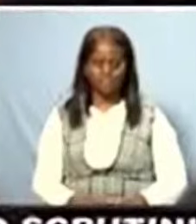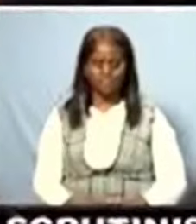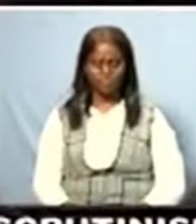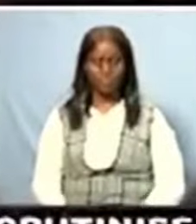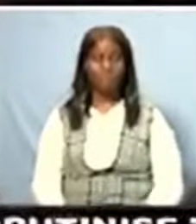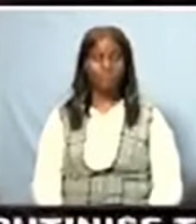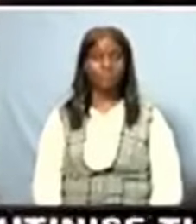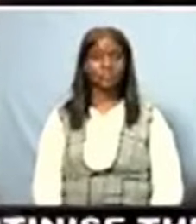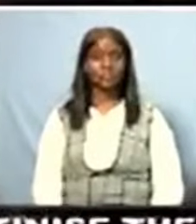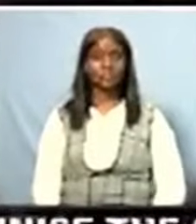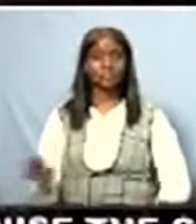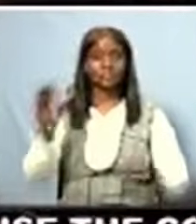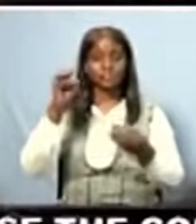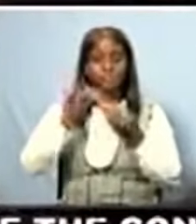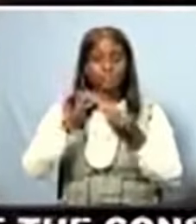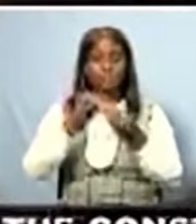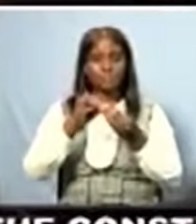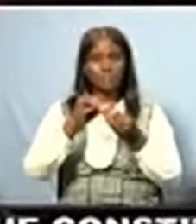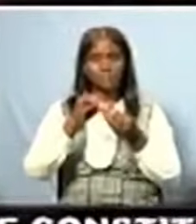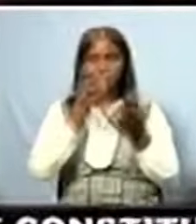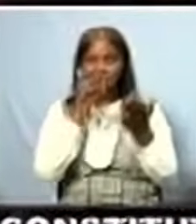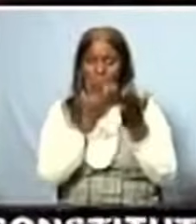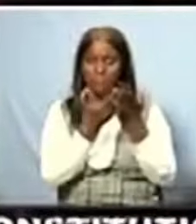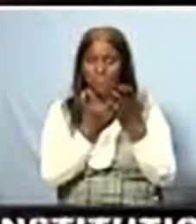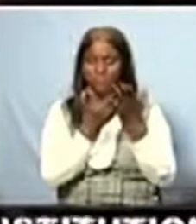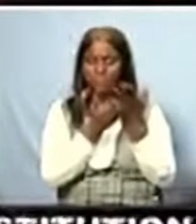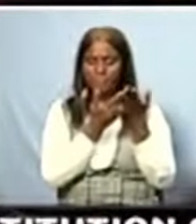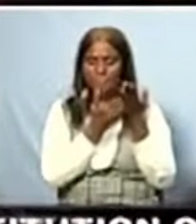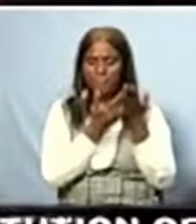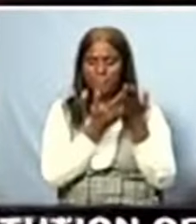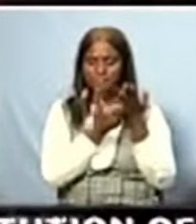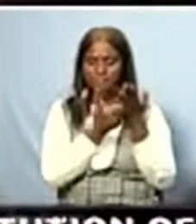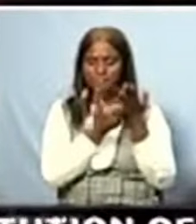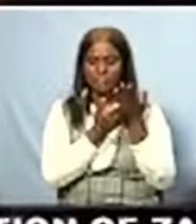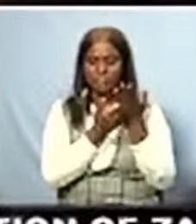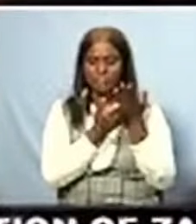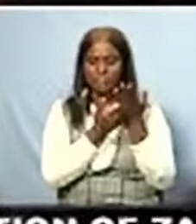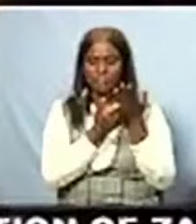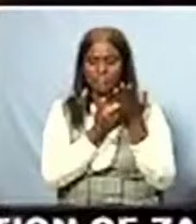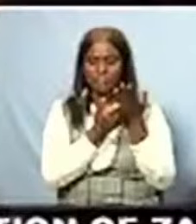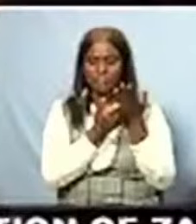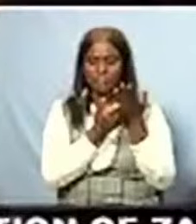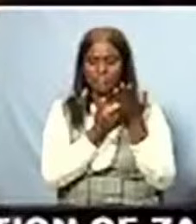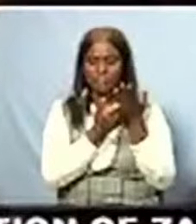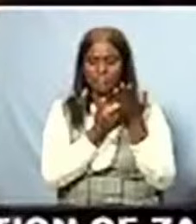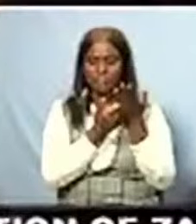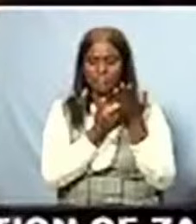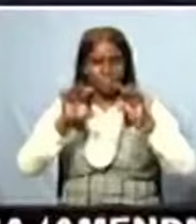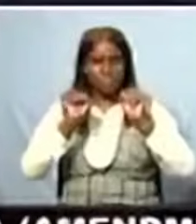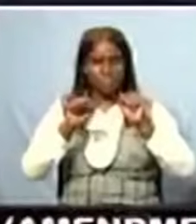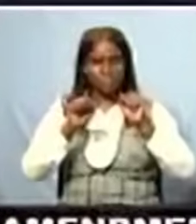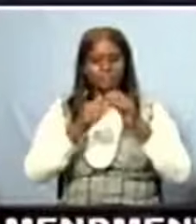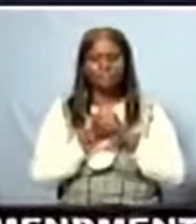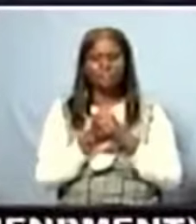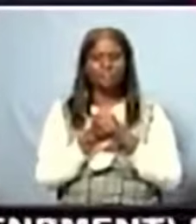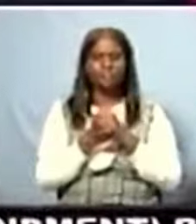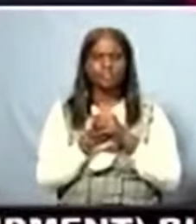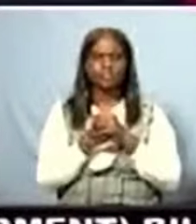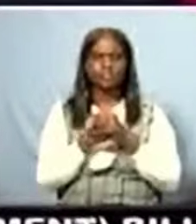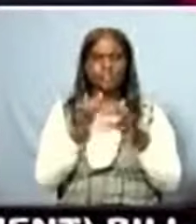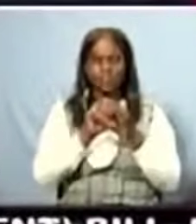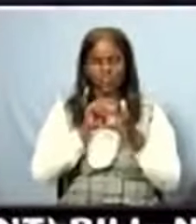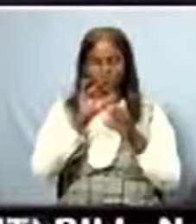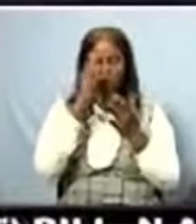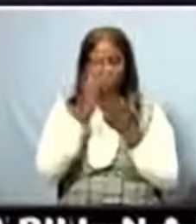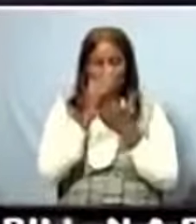Chair, if I may add on this, with your permission, Chair? Please proceed. Okay. On the